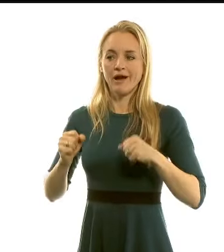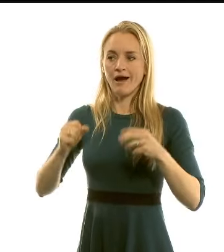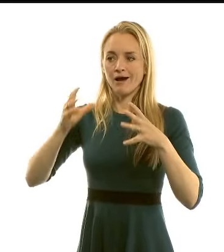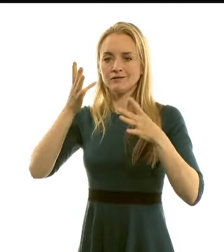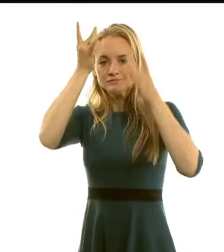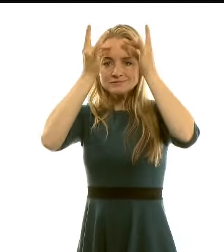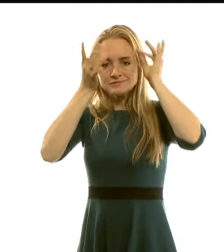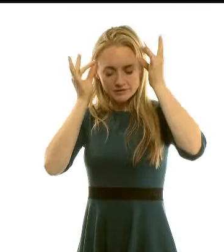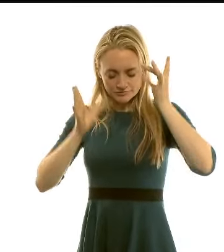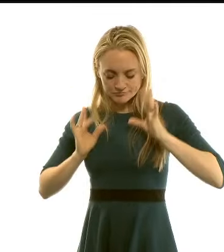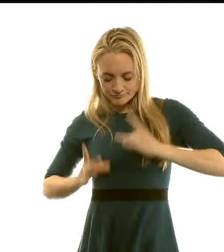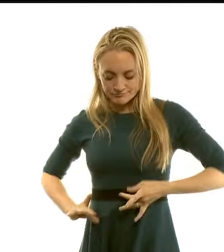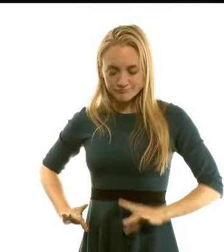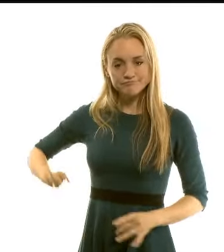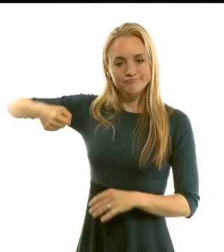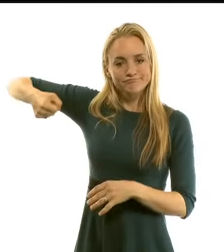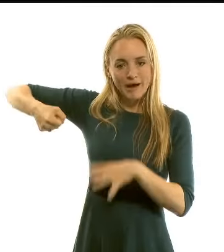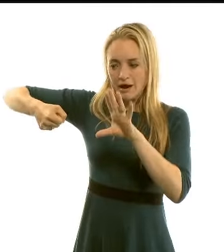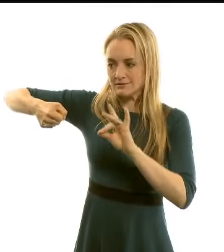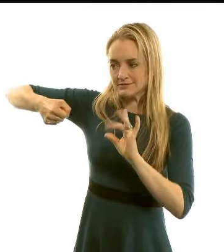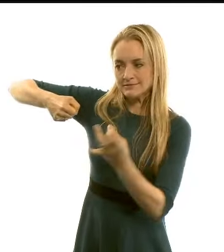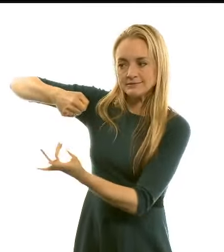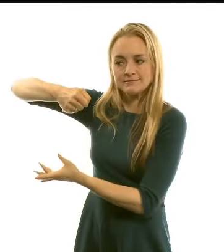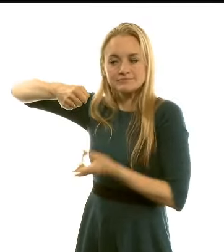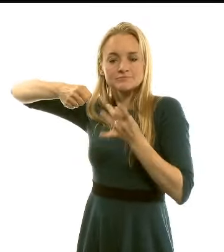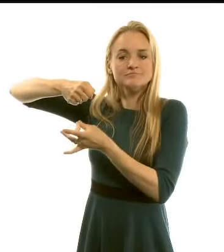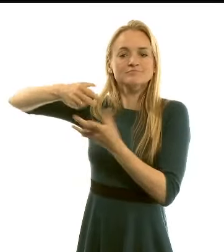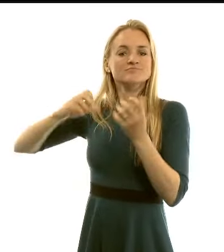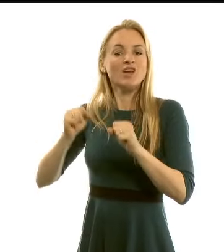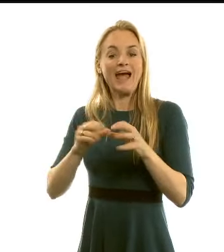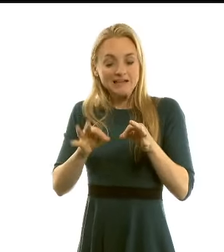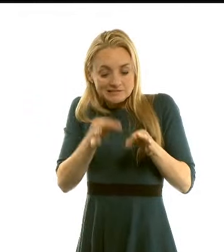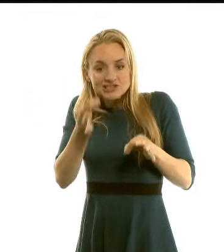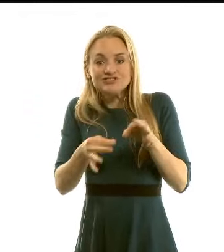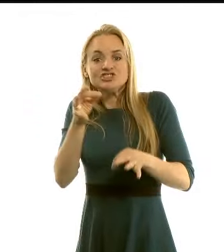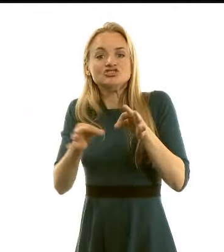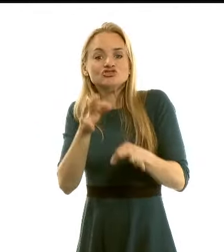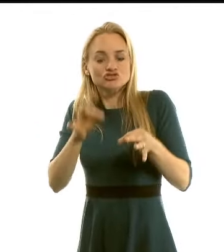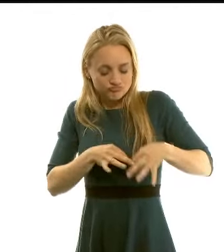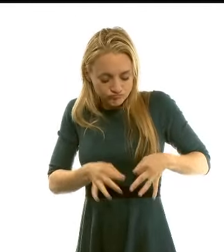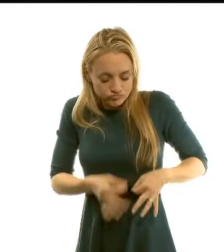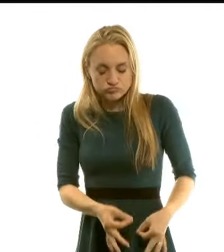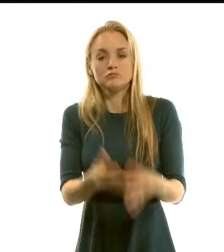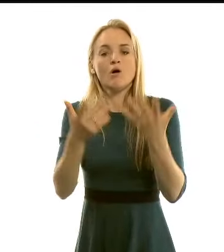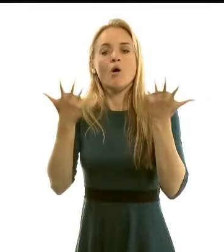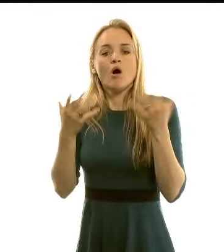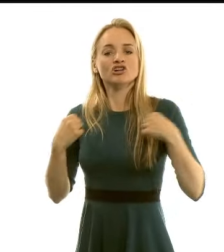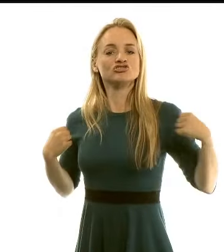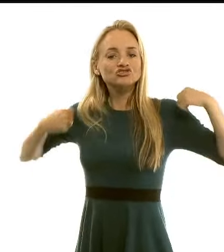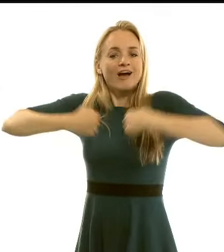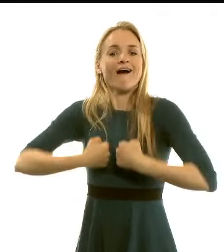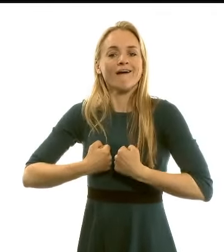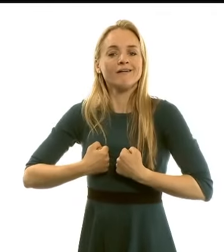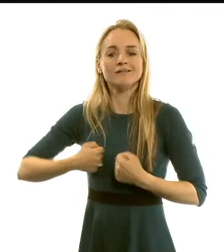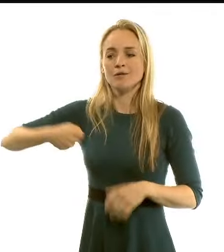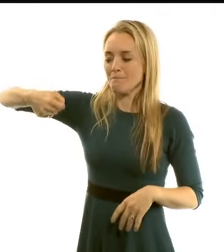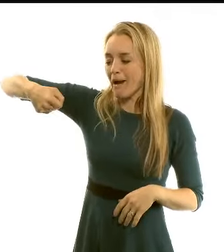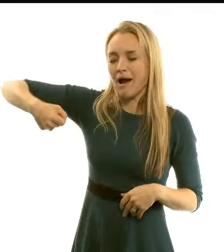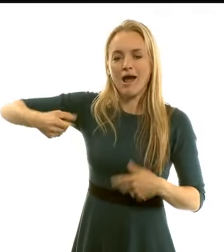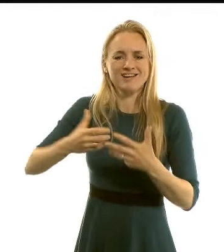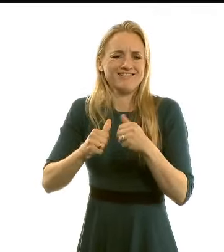your belongings. The flexible plate can be stitched onto a jacket or a bag or even something that isn't one of those, and then the colourful